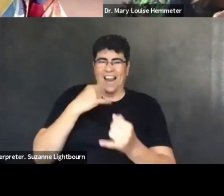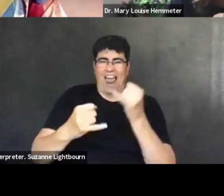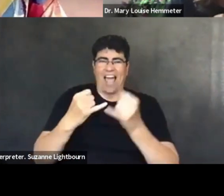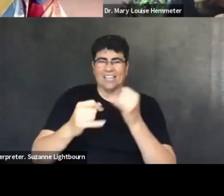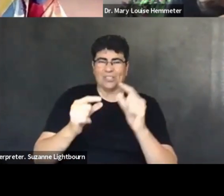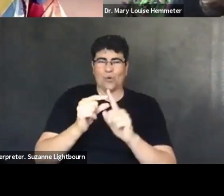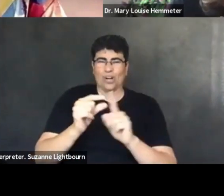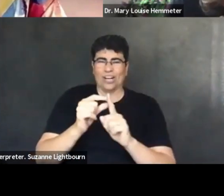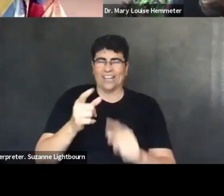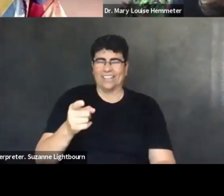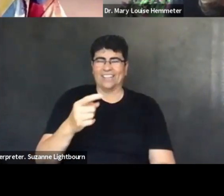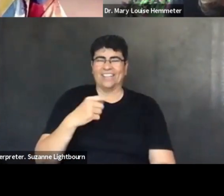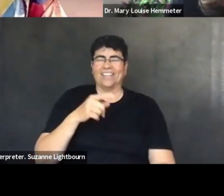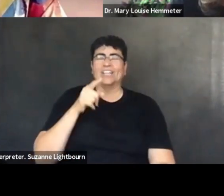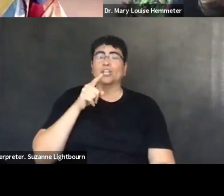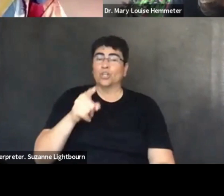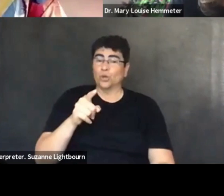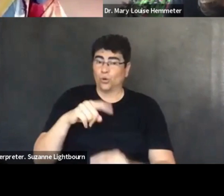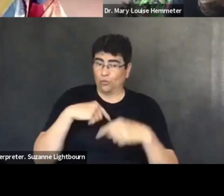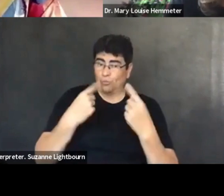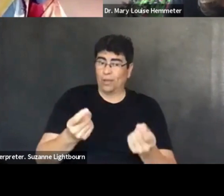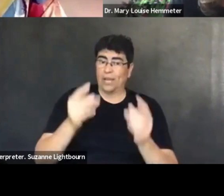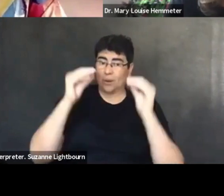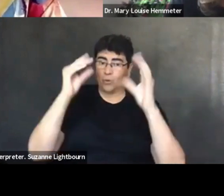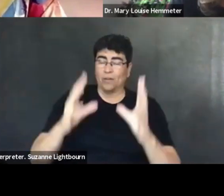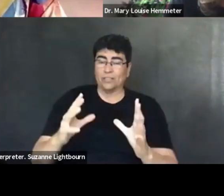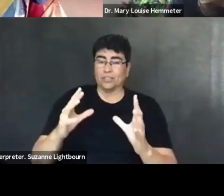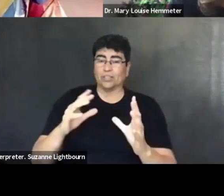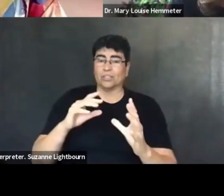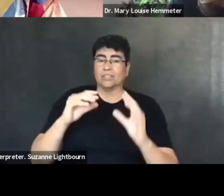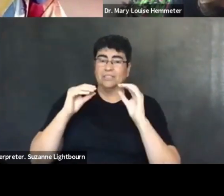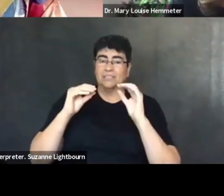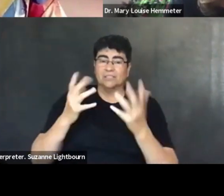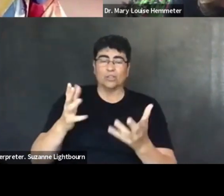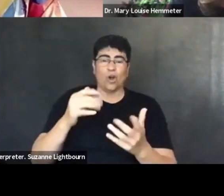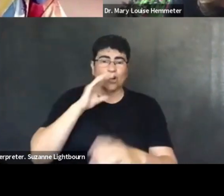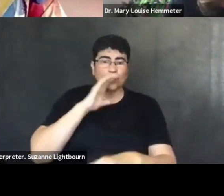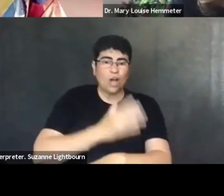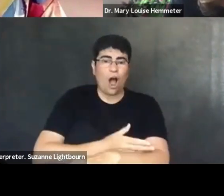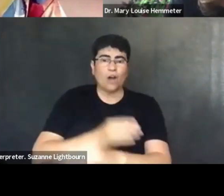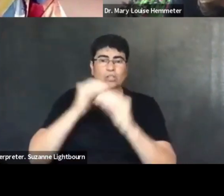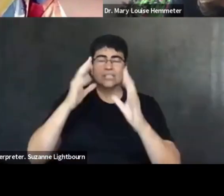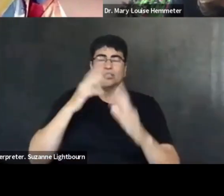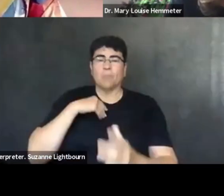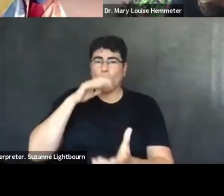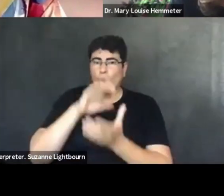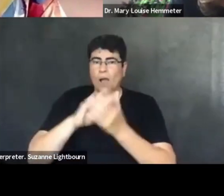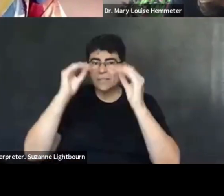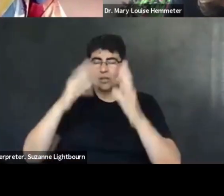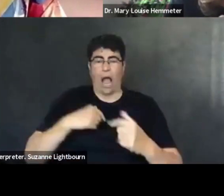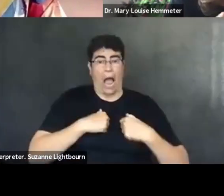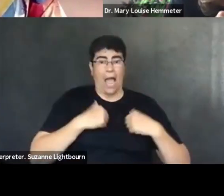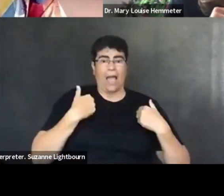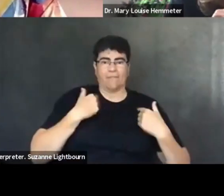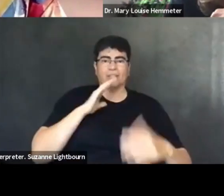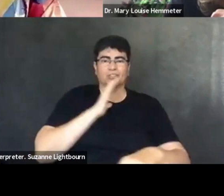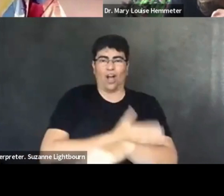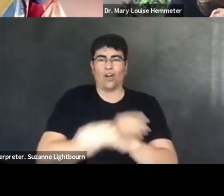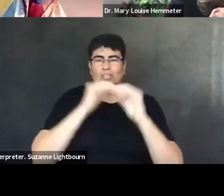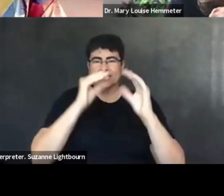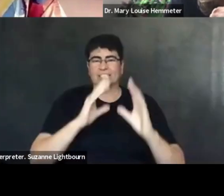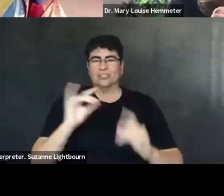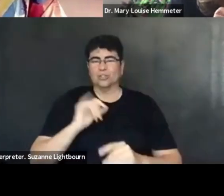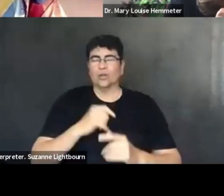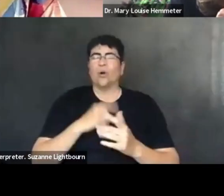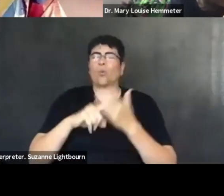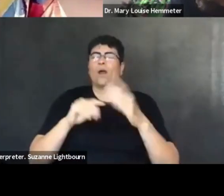you've been a professor, a teacher. Your wife's a teacher. You have a daughter who's a teacher. I have a daughter who's a teacher. What advice